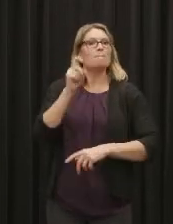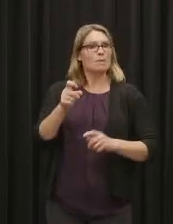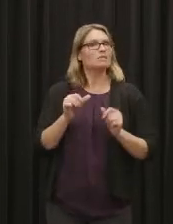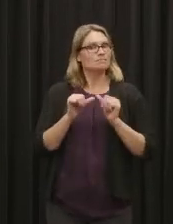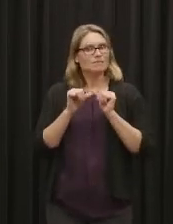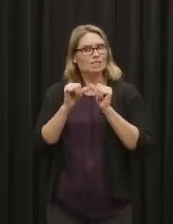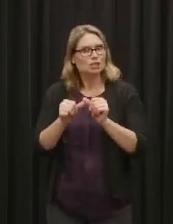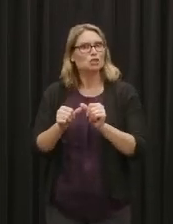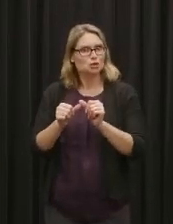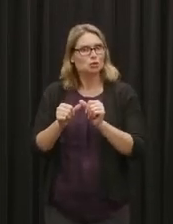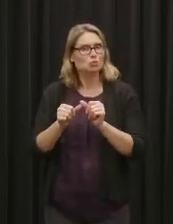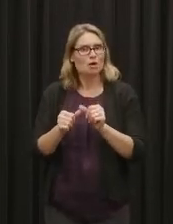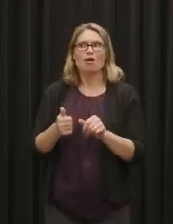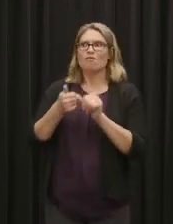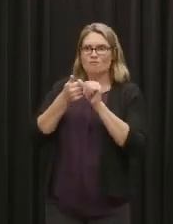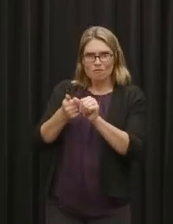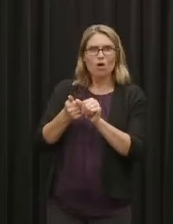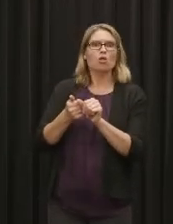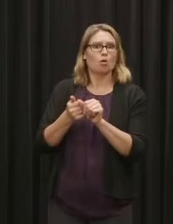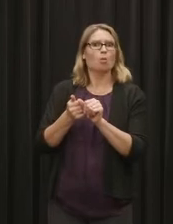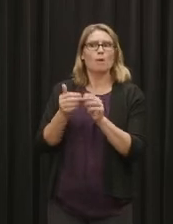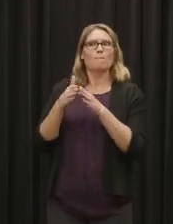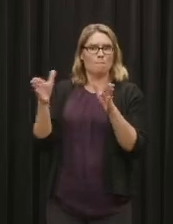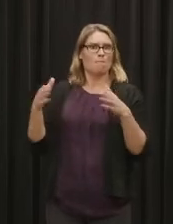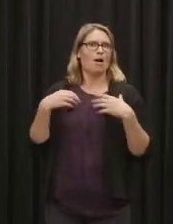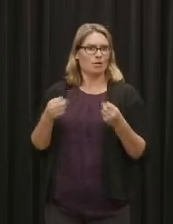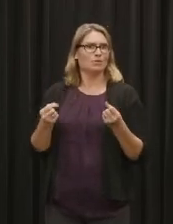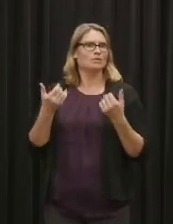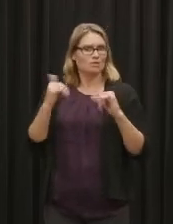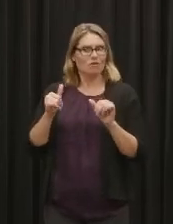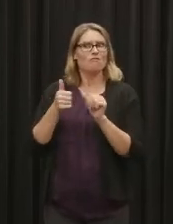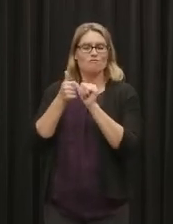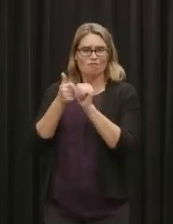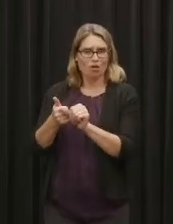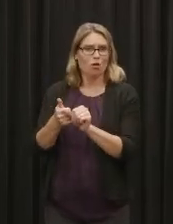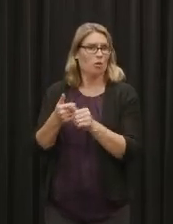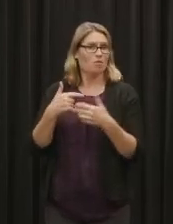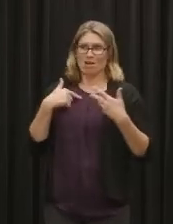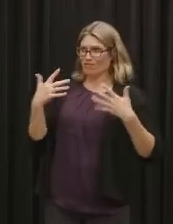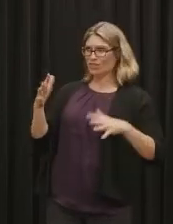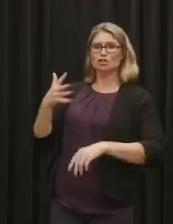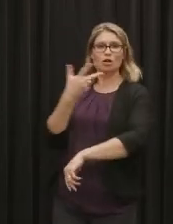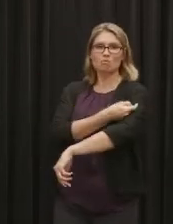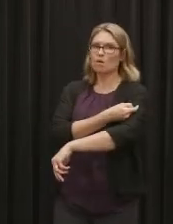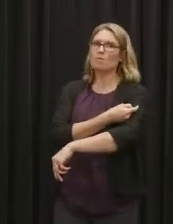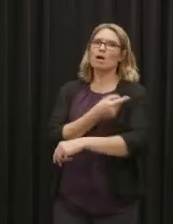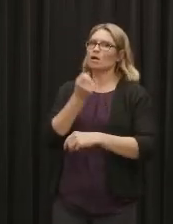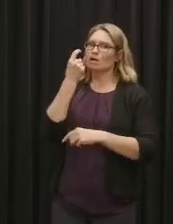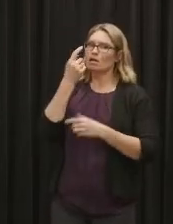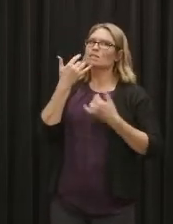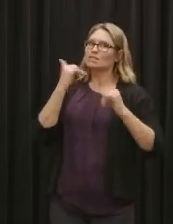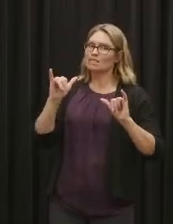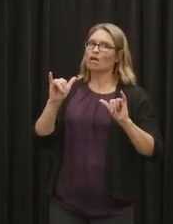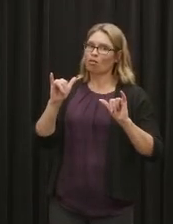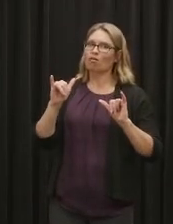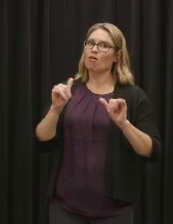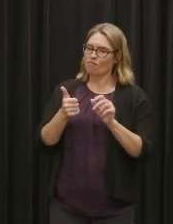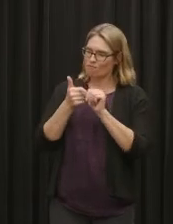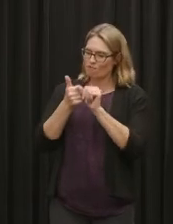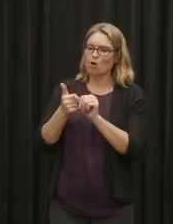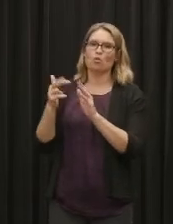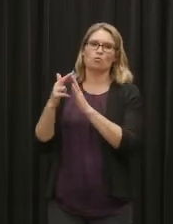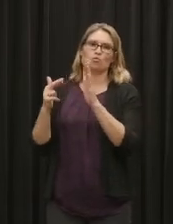to be vigilant and follow those same health measures to ensure that it is a safe process, a